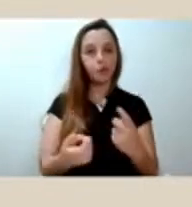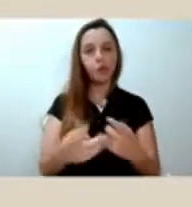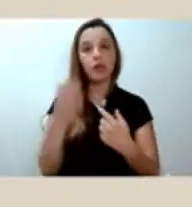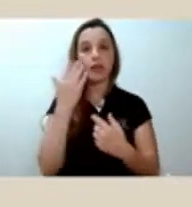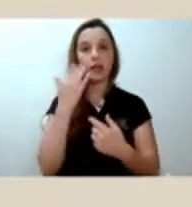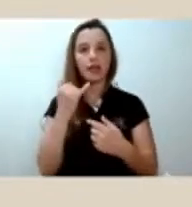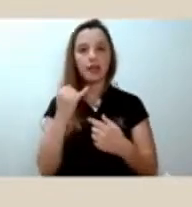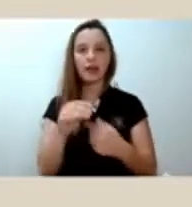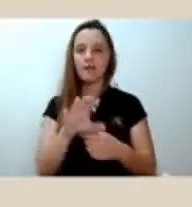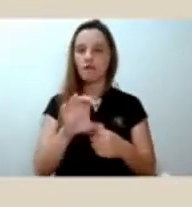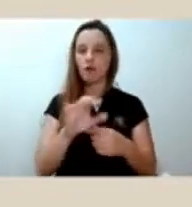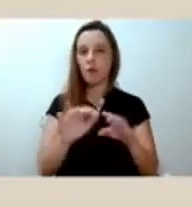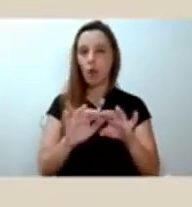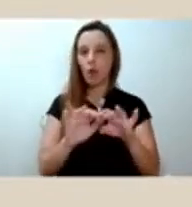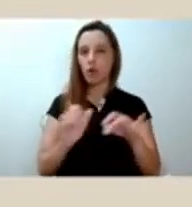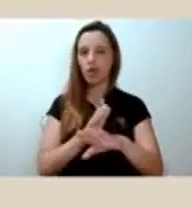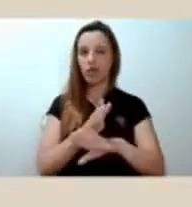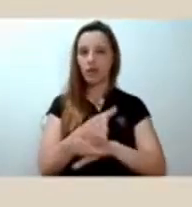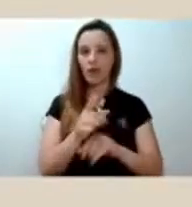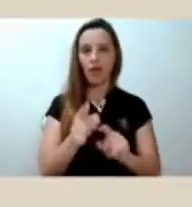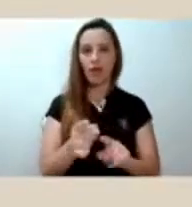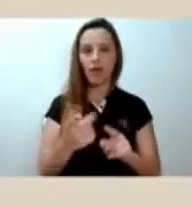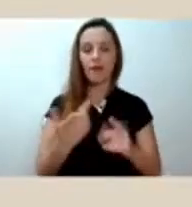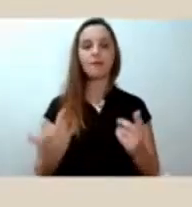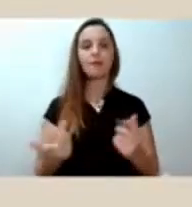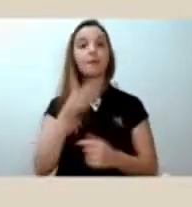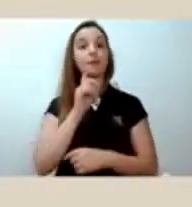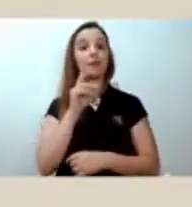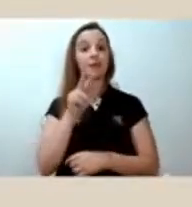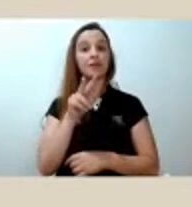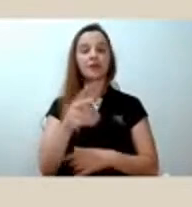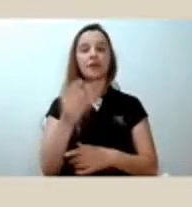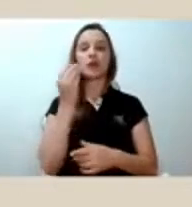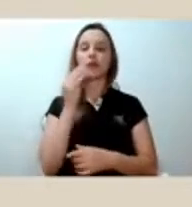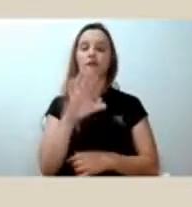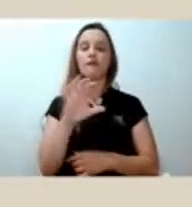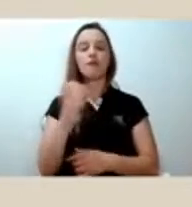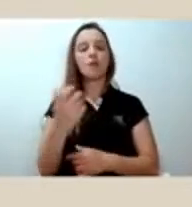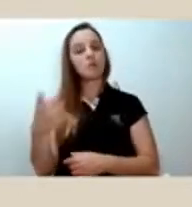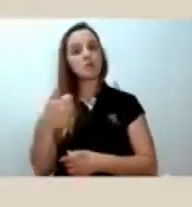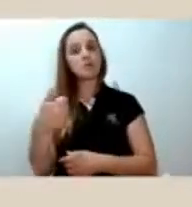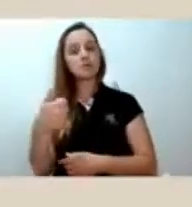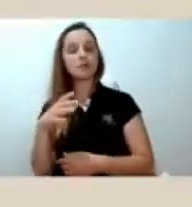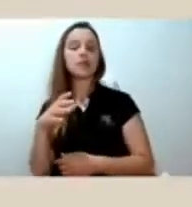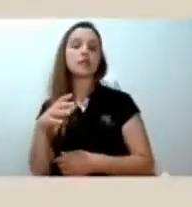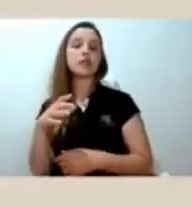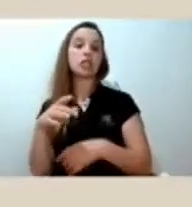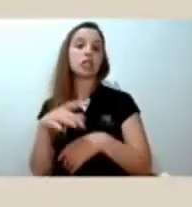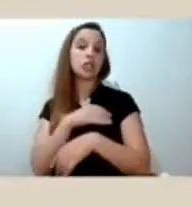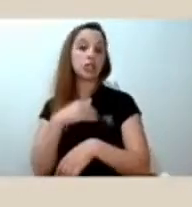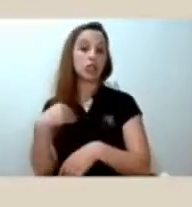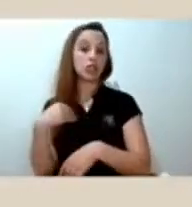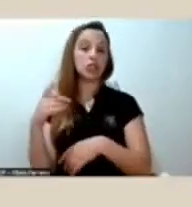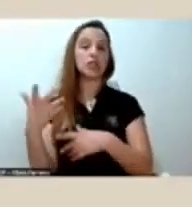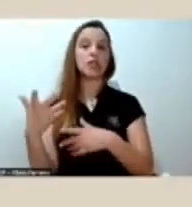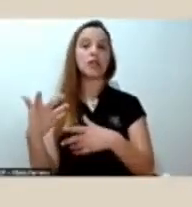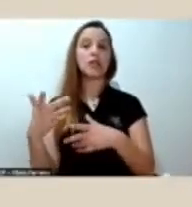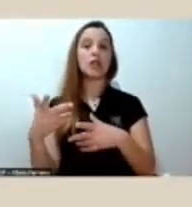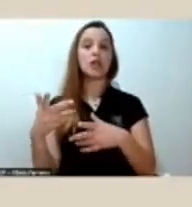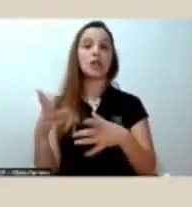approach. And she usually looks at this at the intersection of biomedicine, mathematics, and